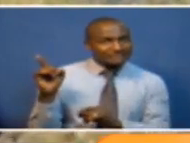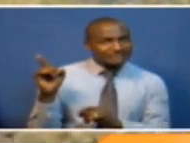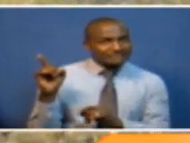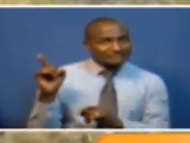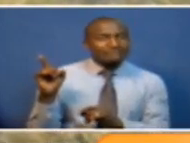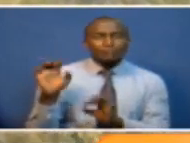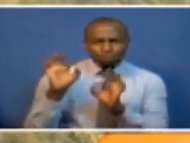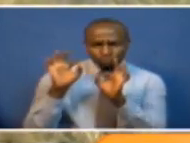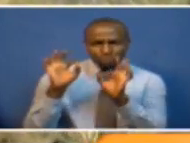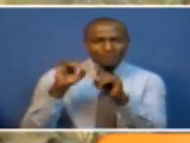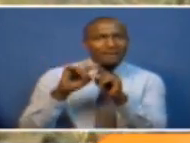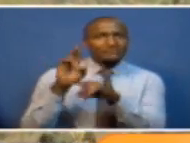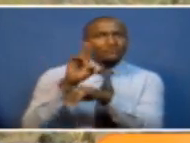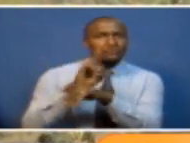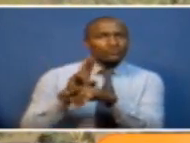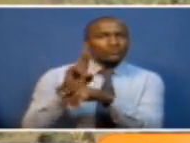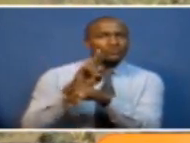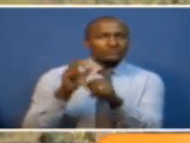tapped.